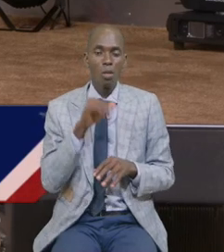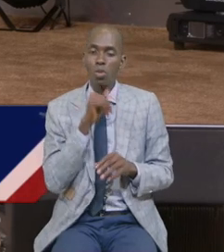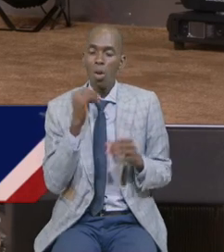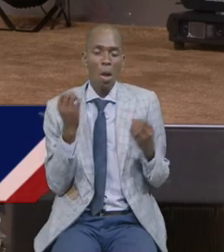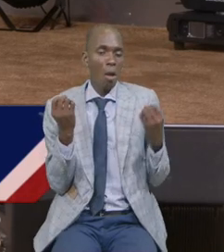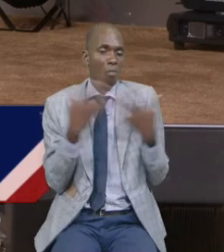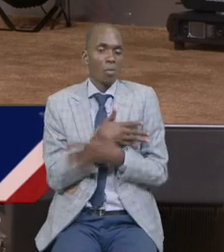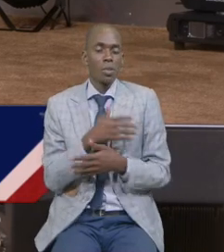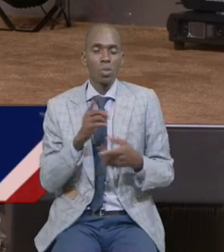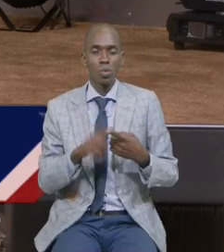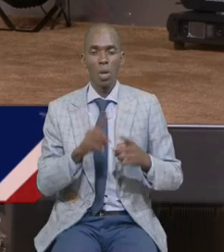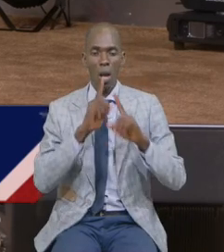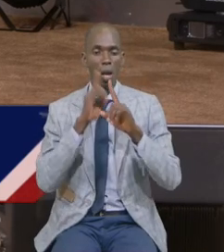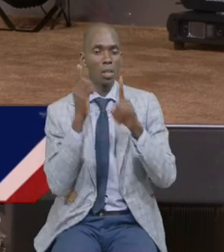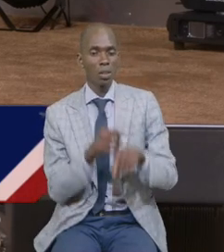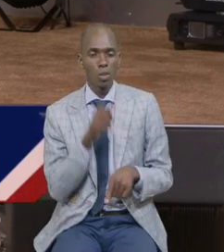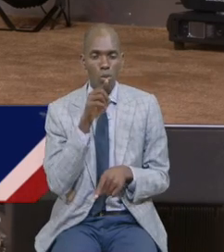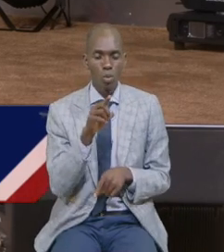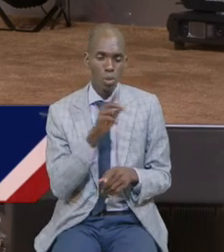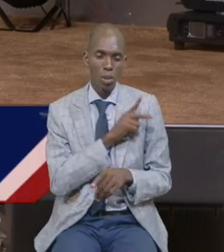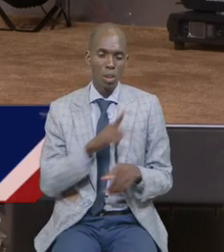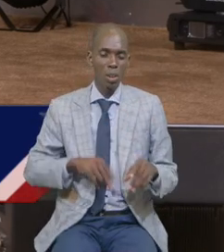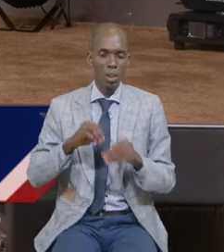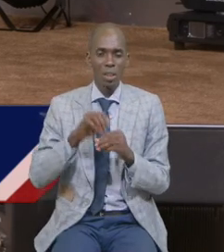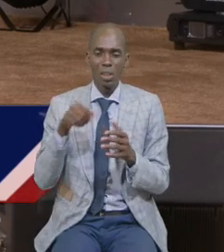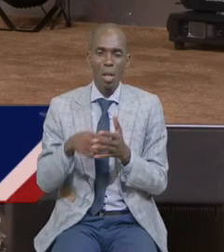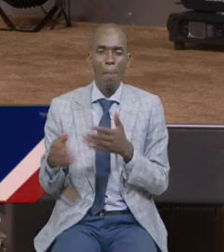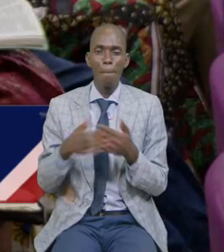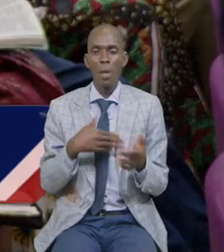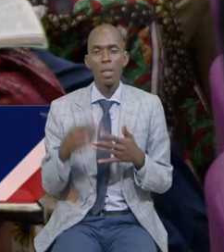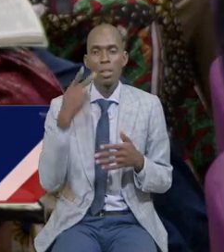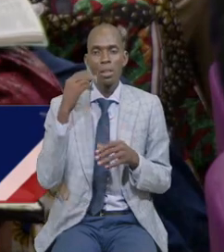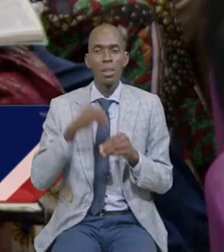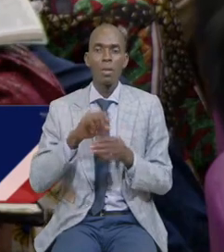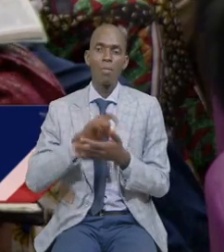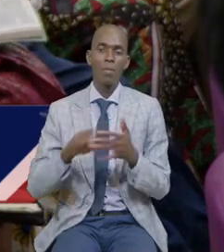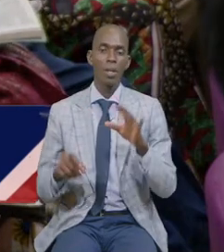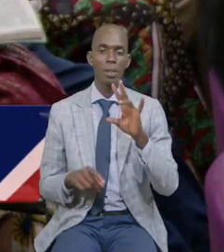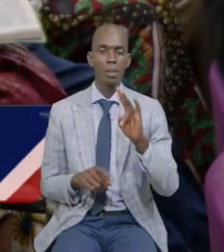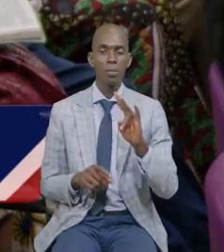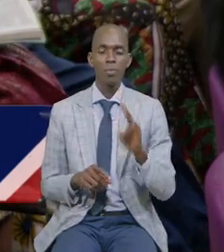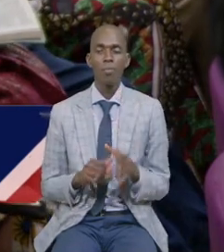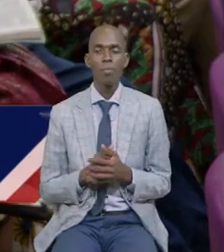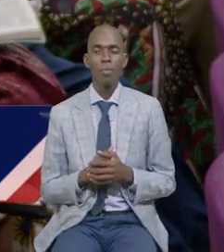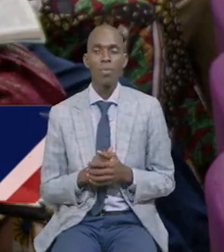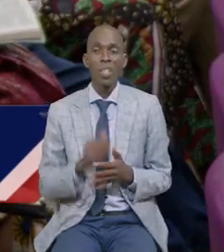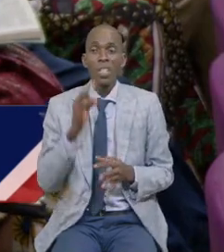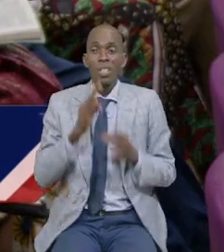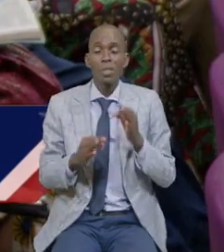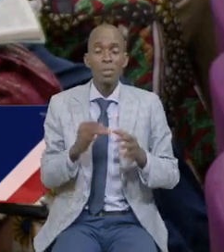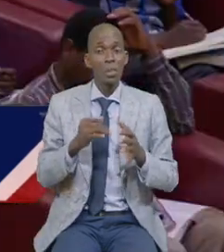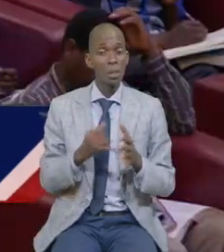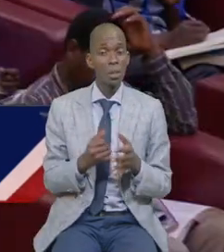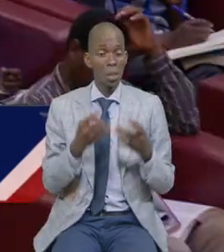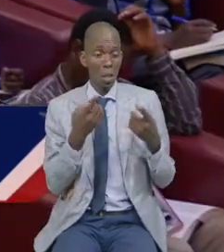to answer thee in this matter. It says in verse 17, if it be so,